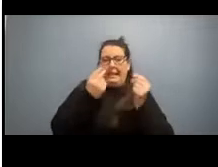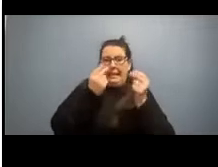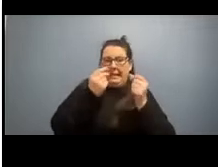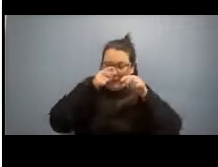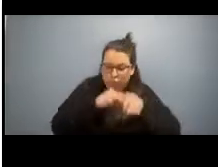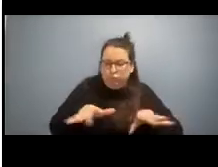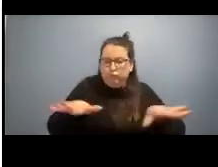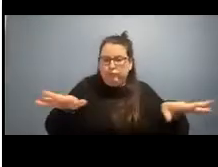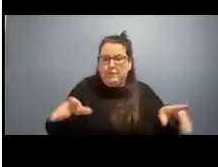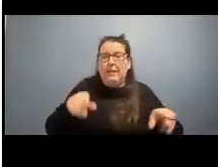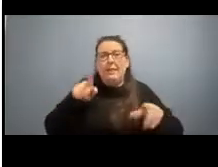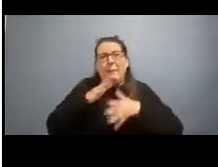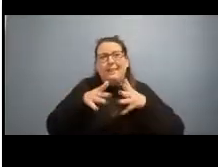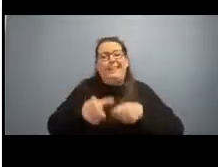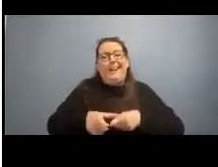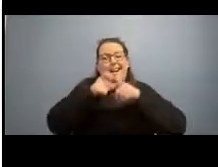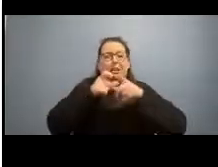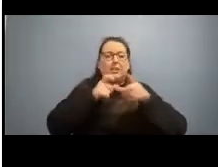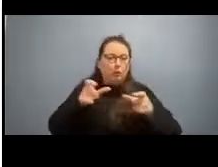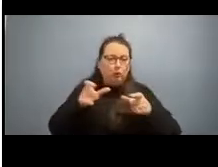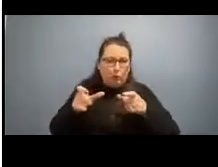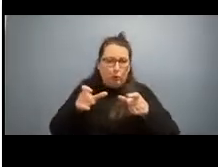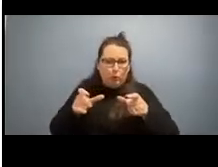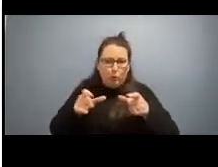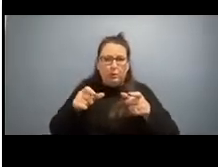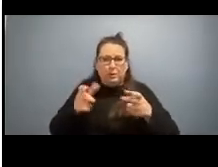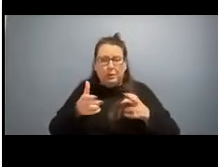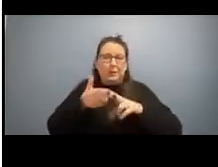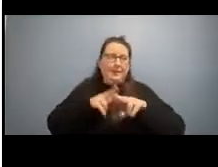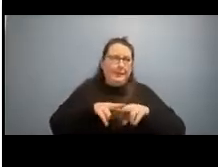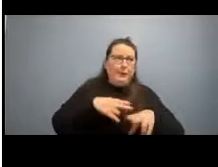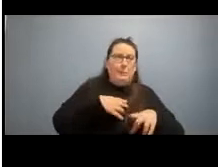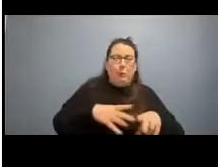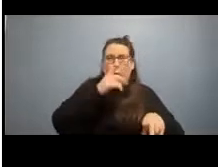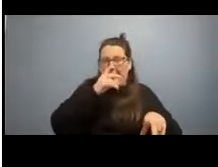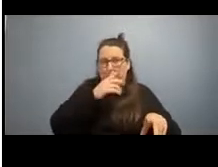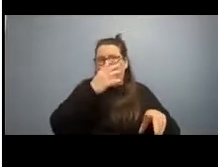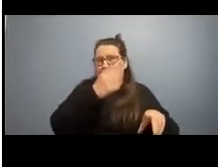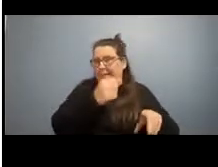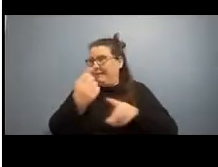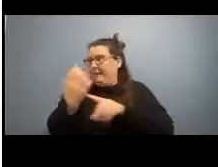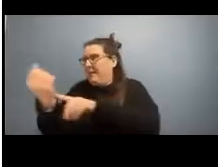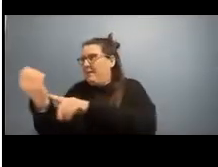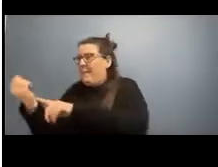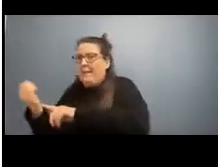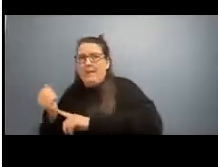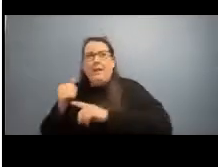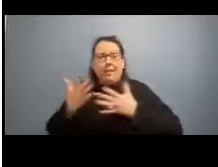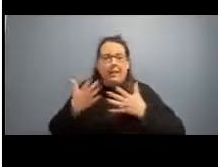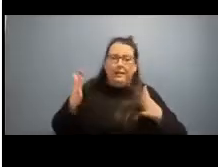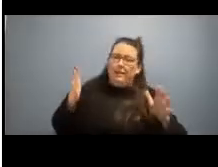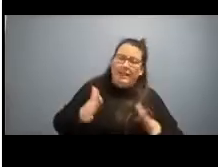get more numbers of cases, the likelihood then of hospitalization and infection and therefore severe disease is